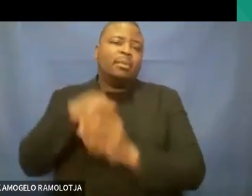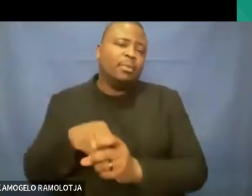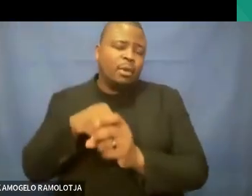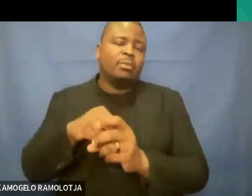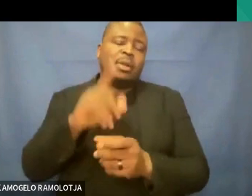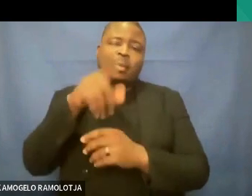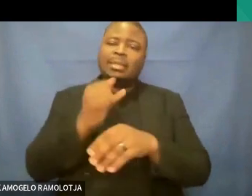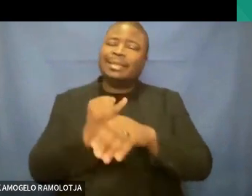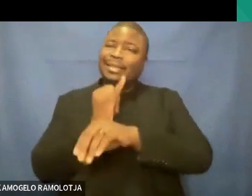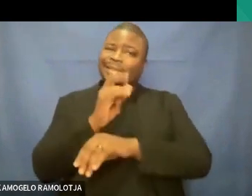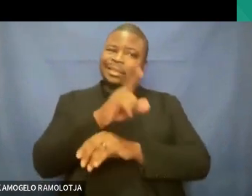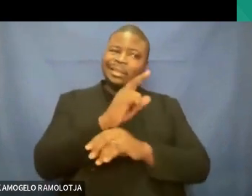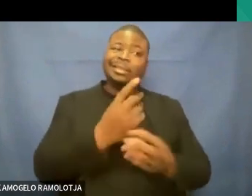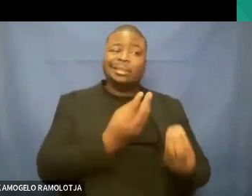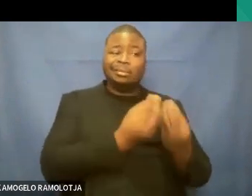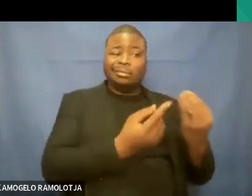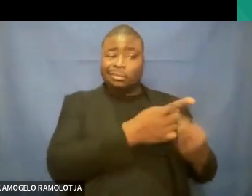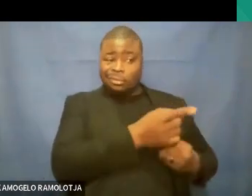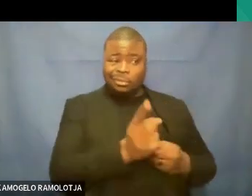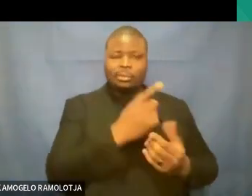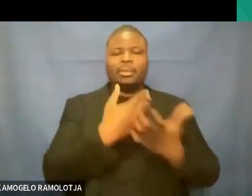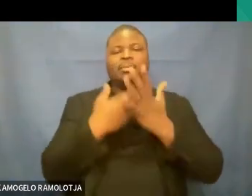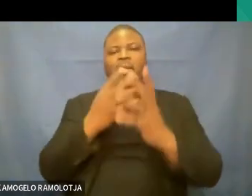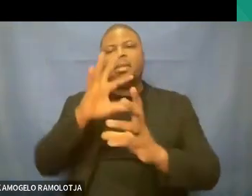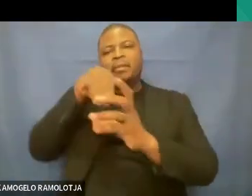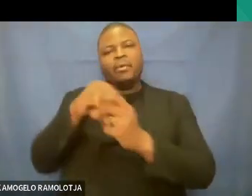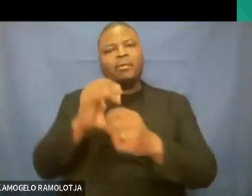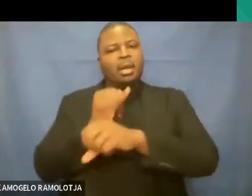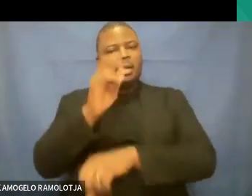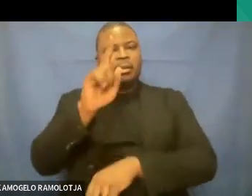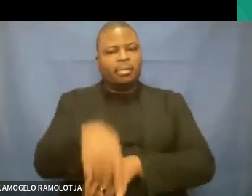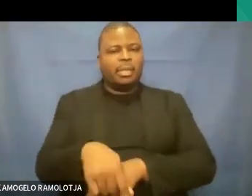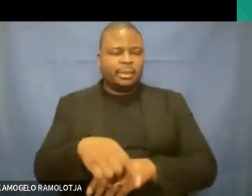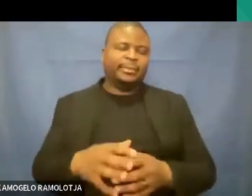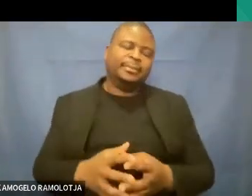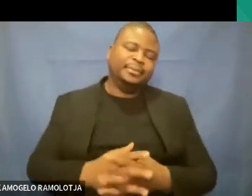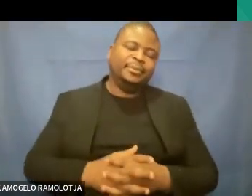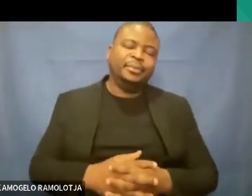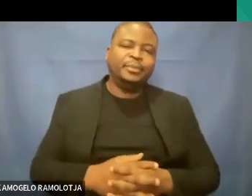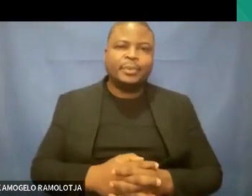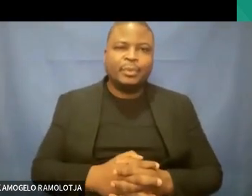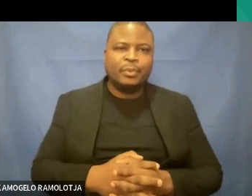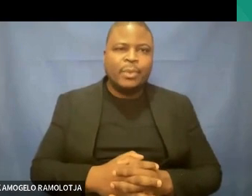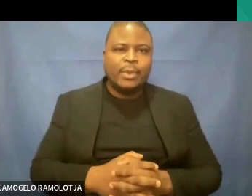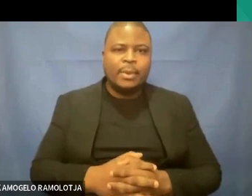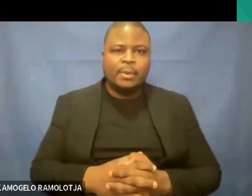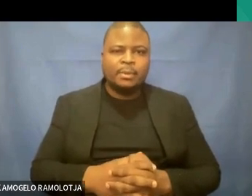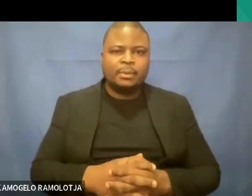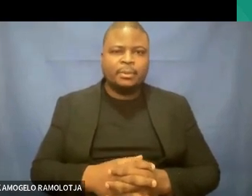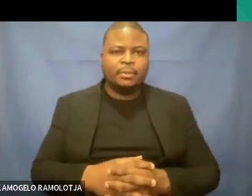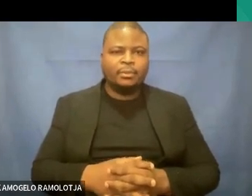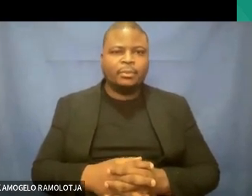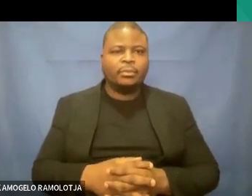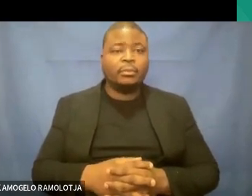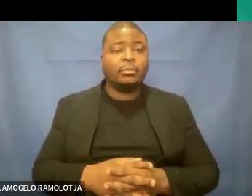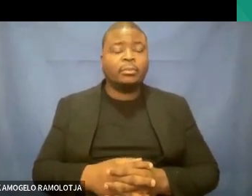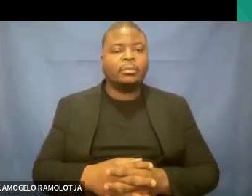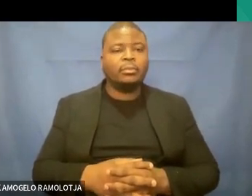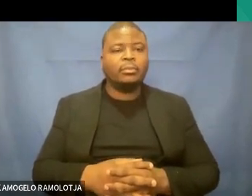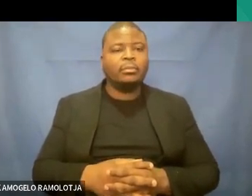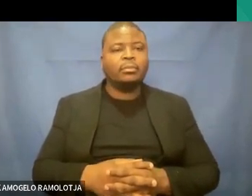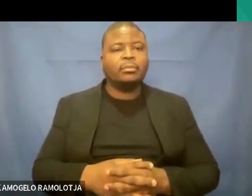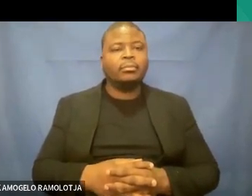possible and they have a meaningful presentation. Next slide, please. So